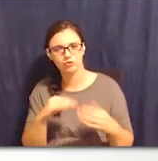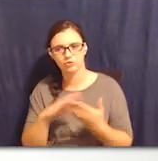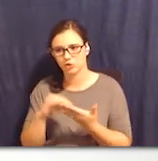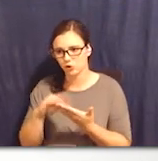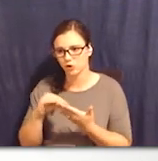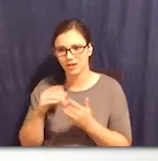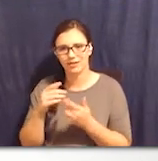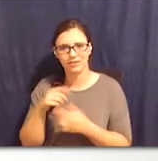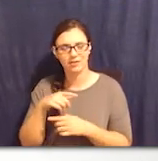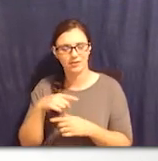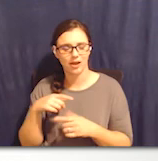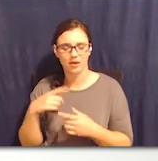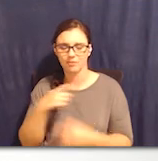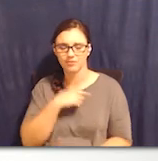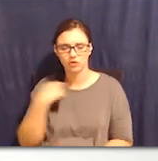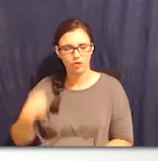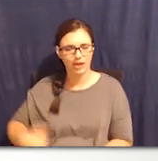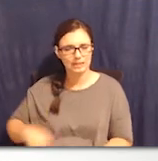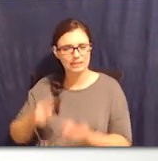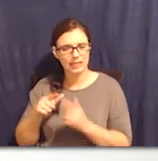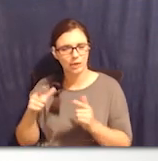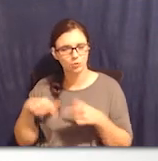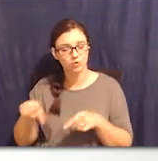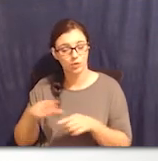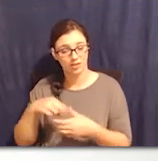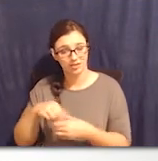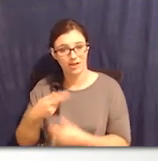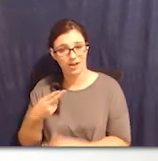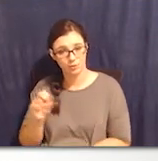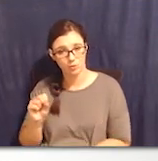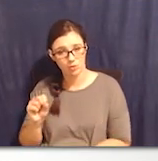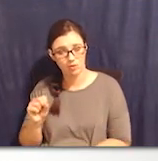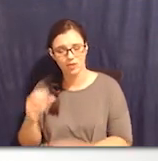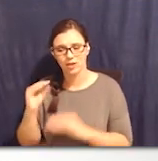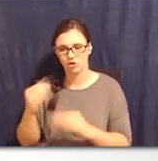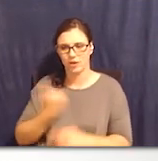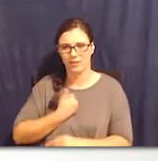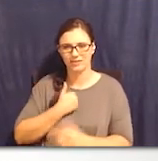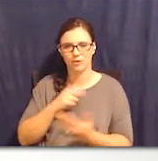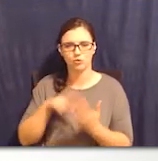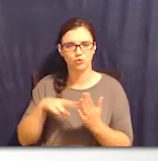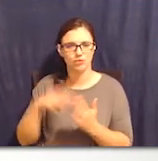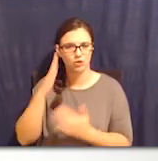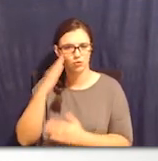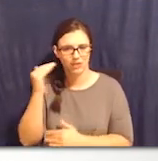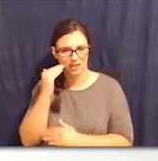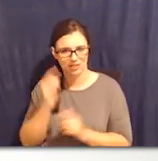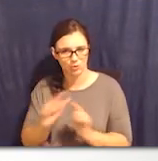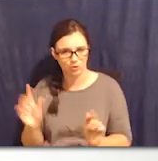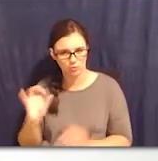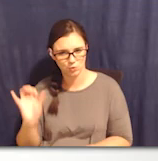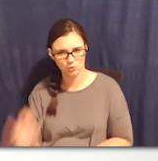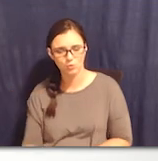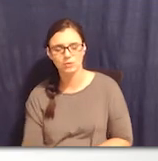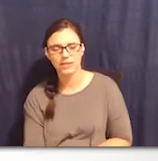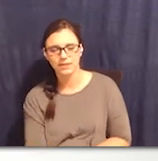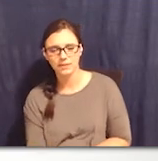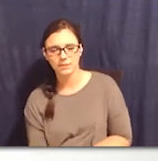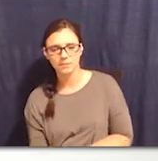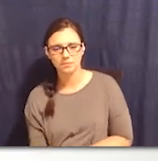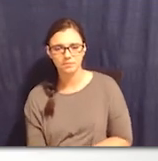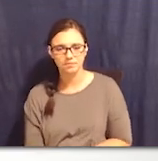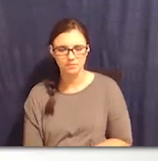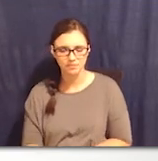it by learning the Chinese language when I was in high school, and I taught myself to read